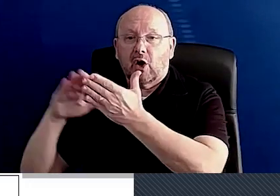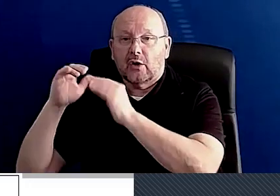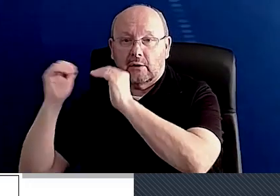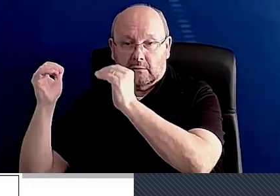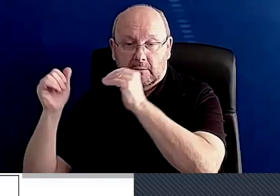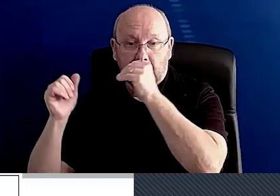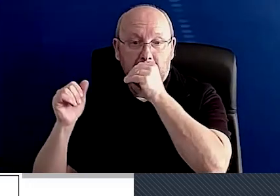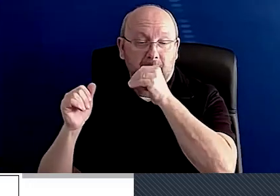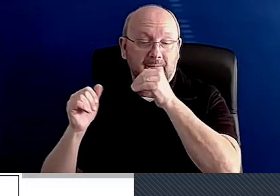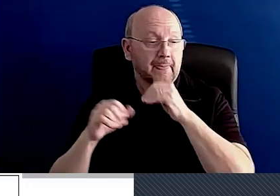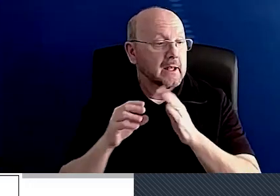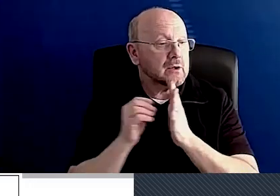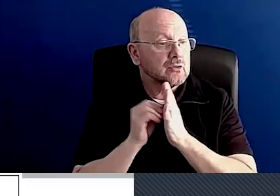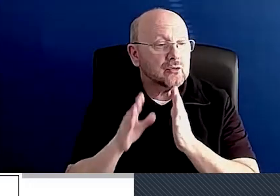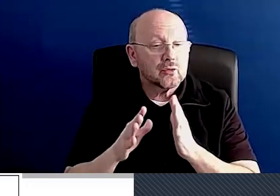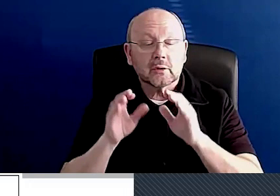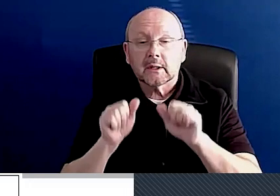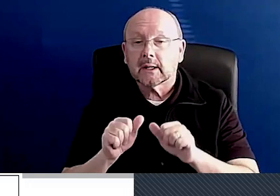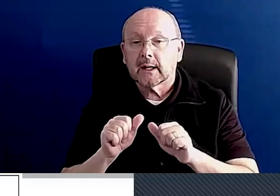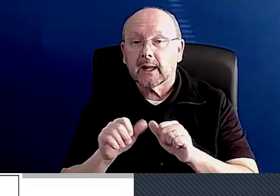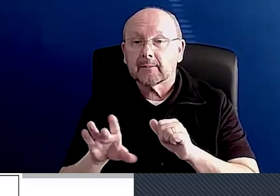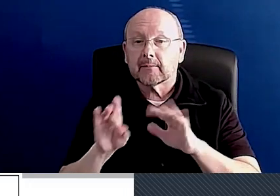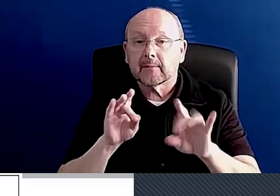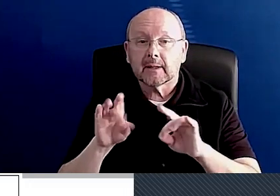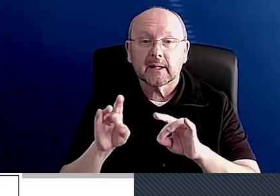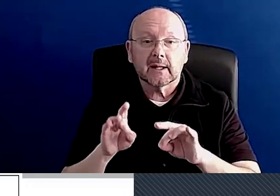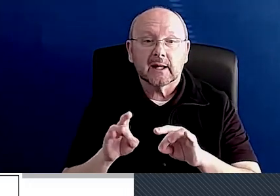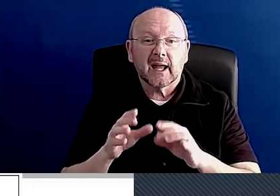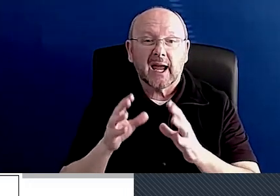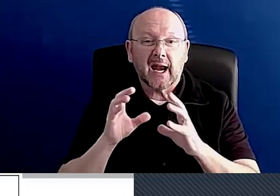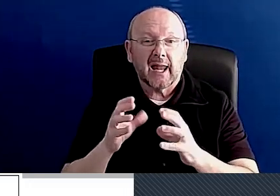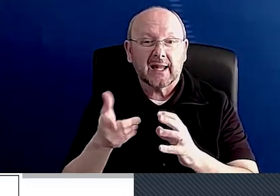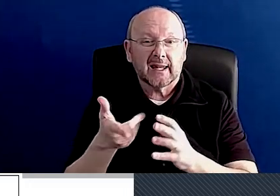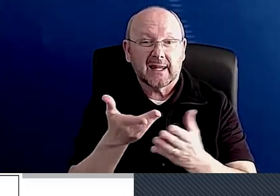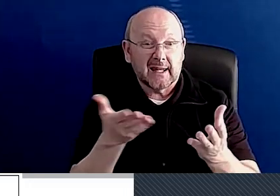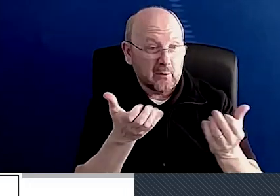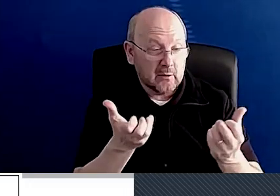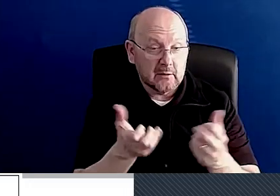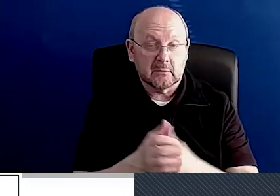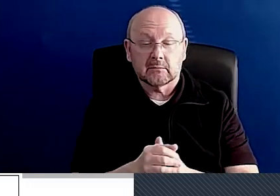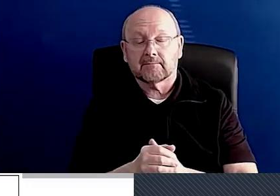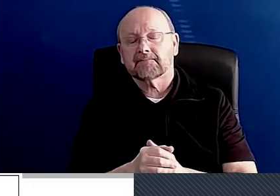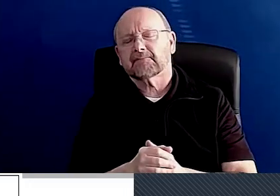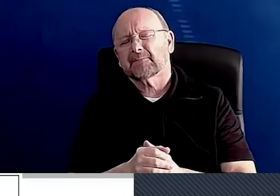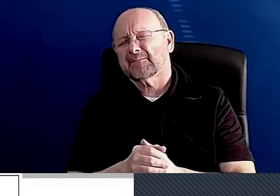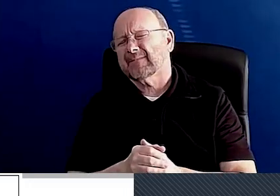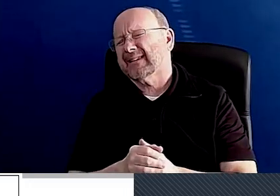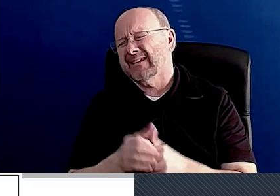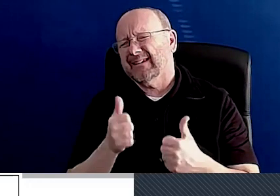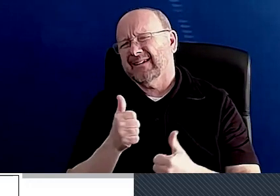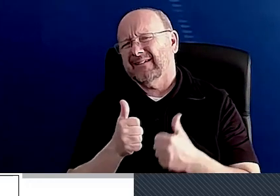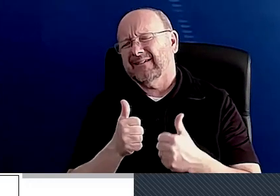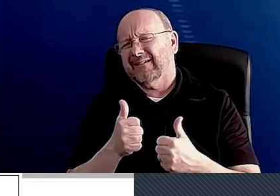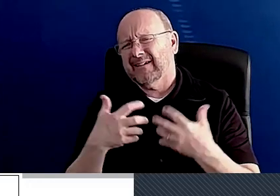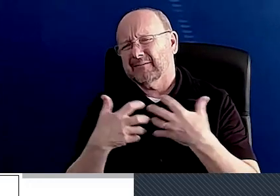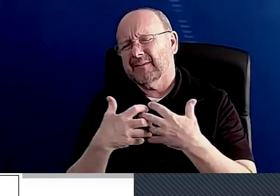student could choose to take whichever class they want. Now you might say, like, well, how do they know which one's the right level? We